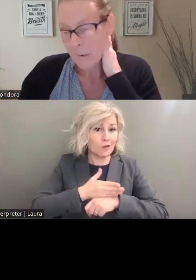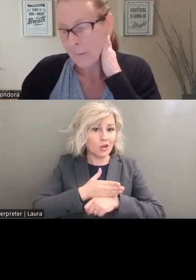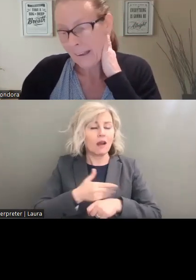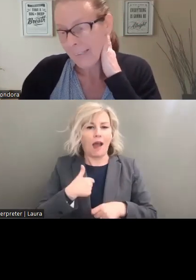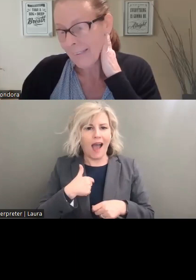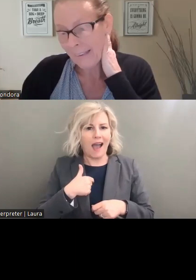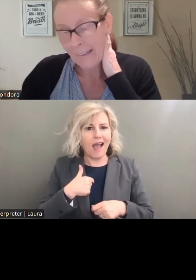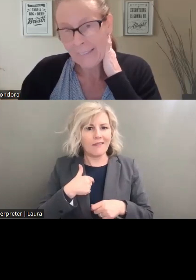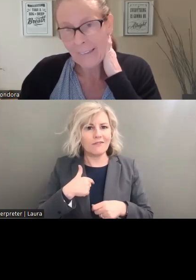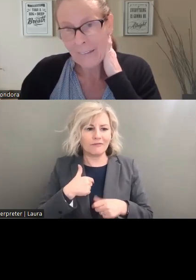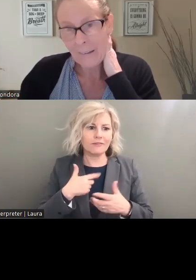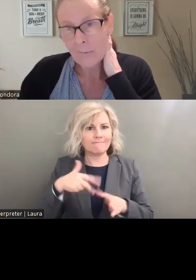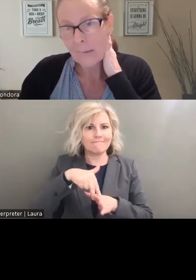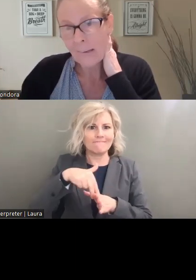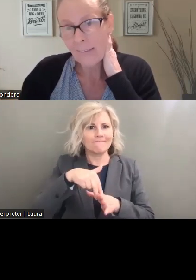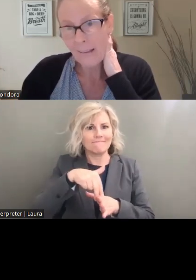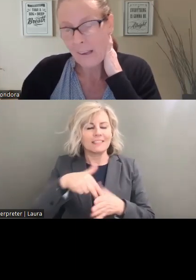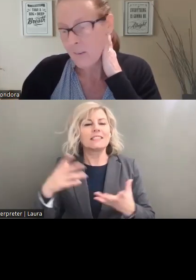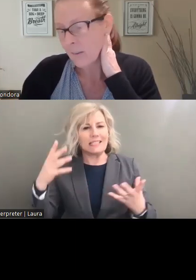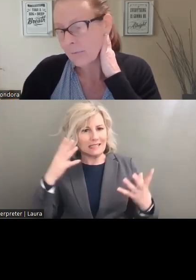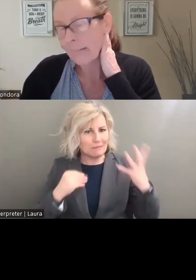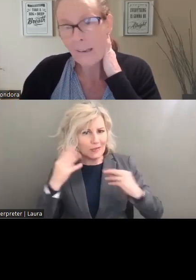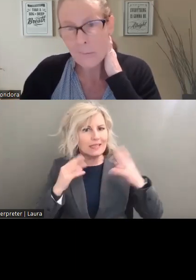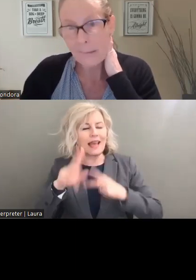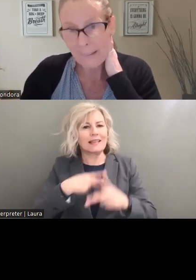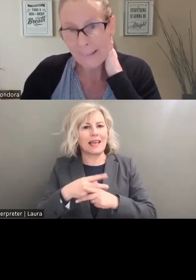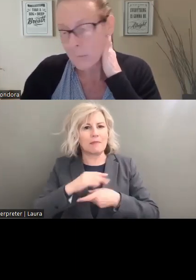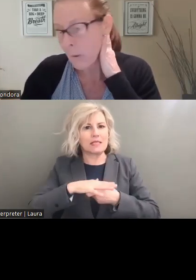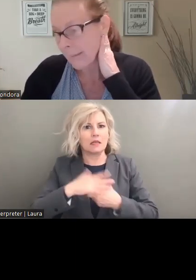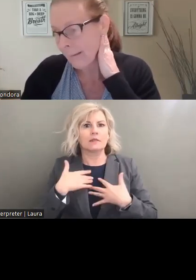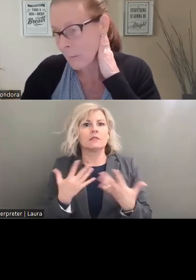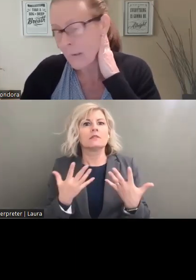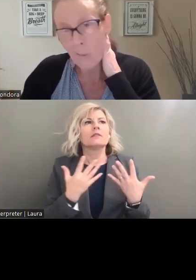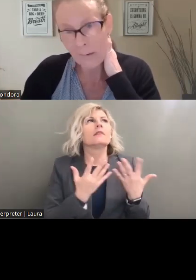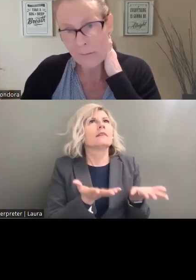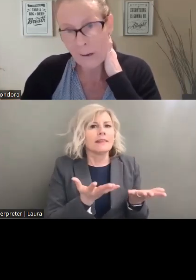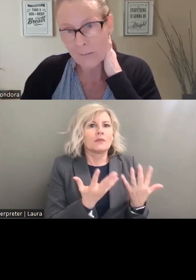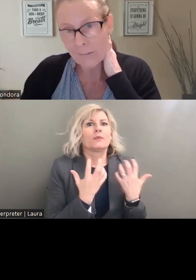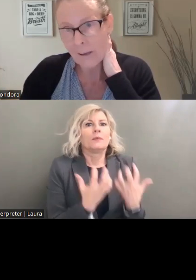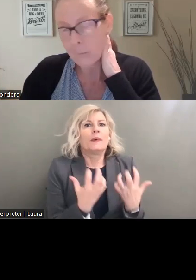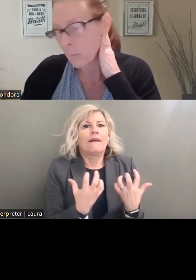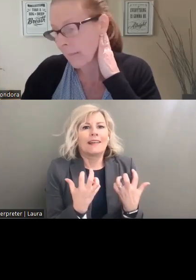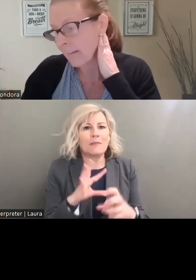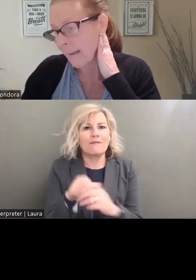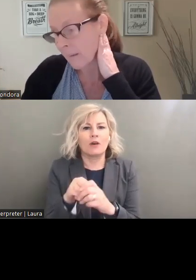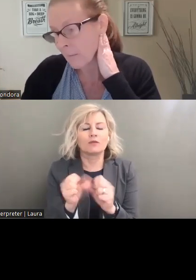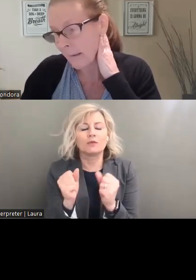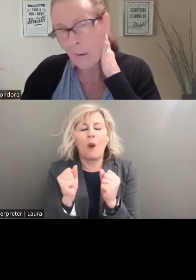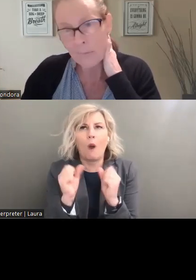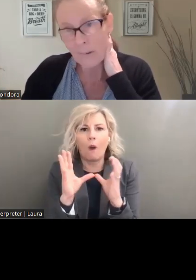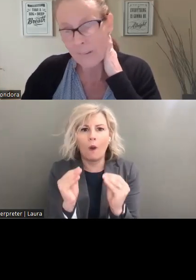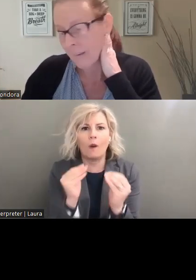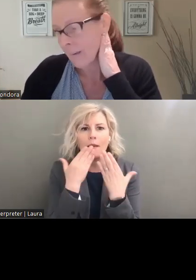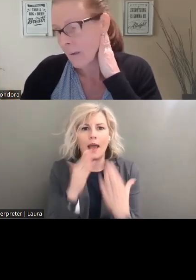that, dance and experienced that tension of desperately wanting to be more involved with the intent of